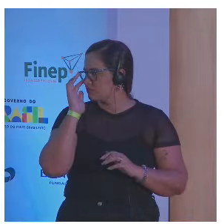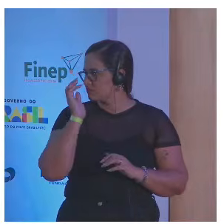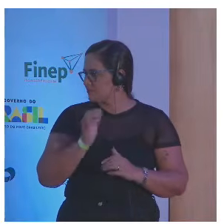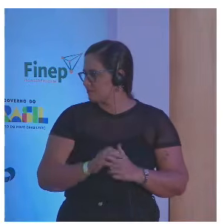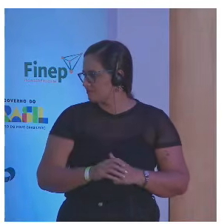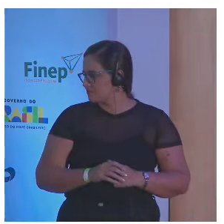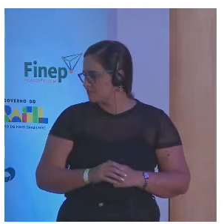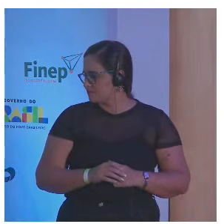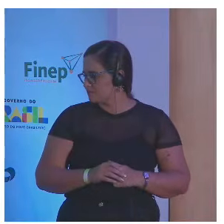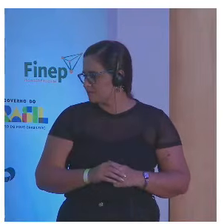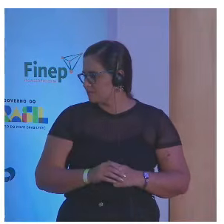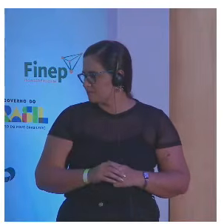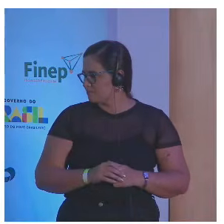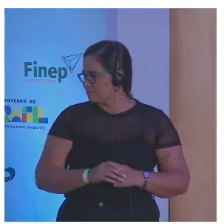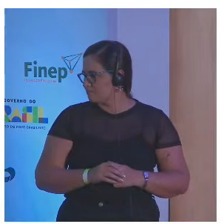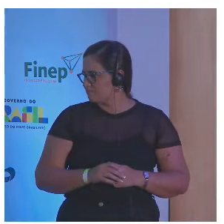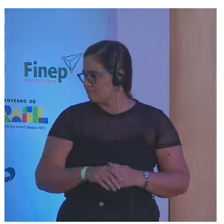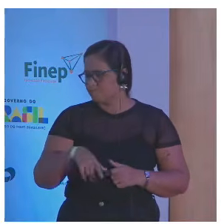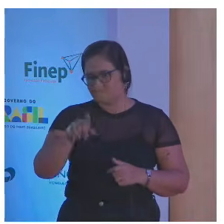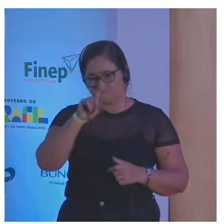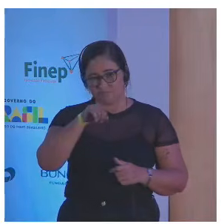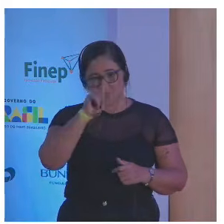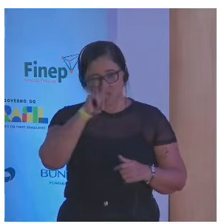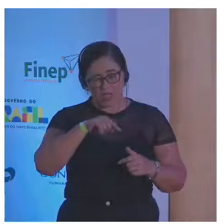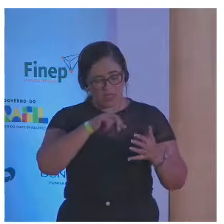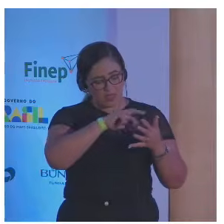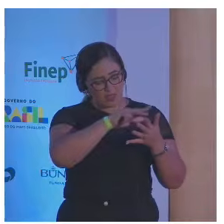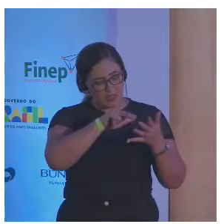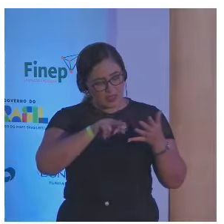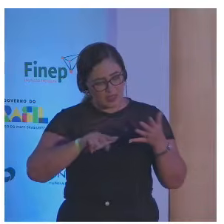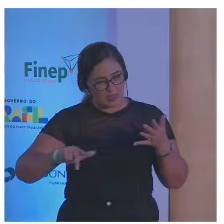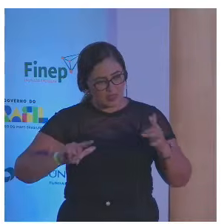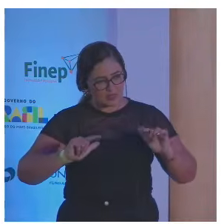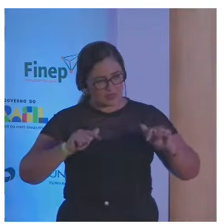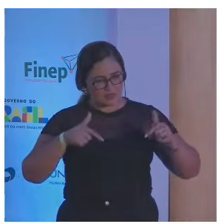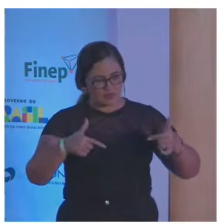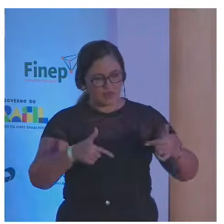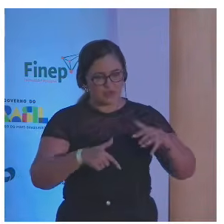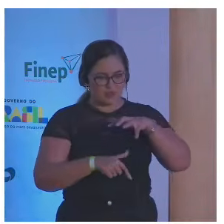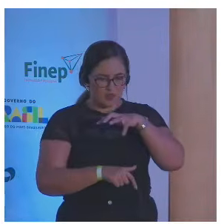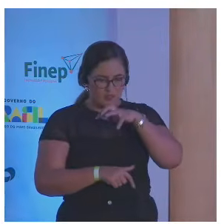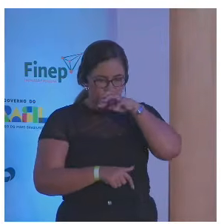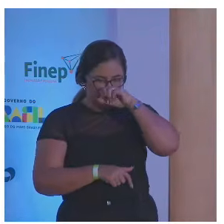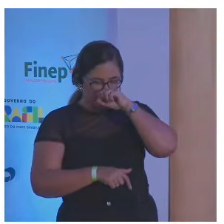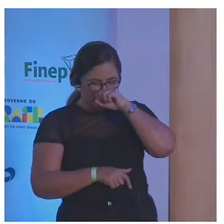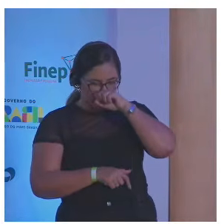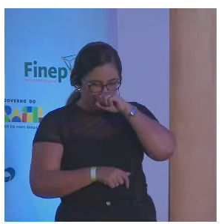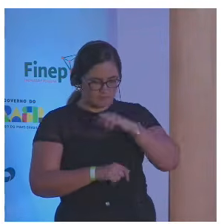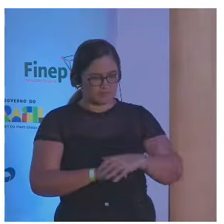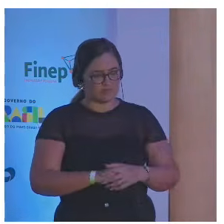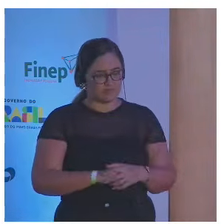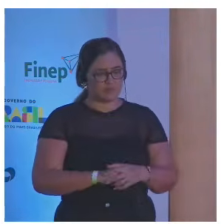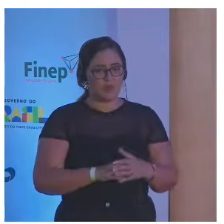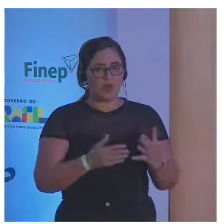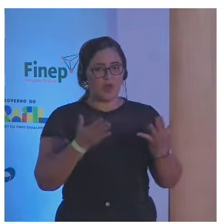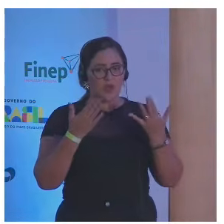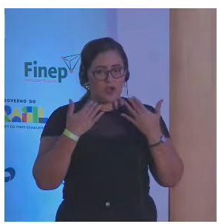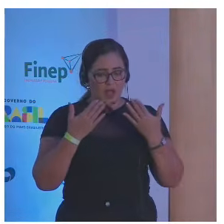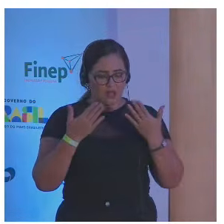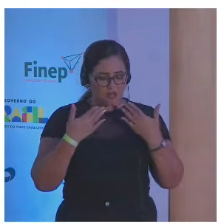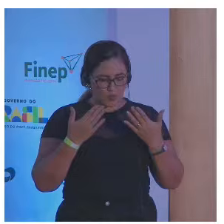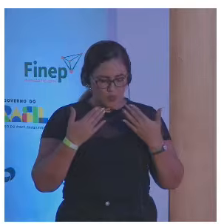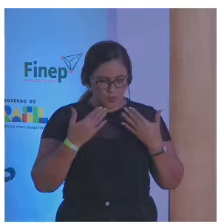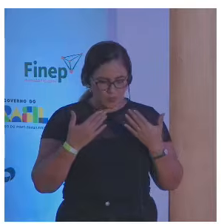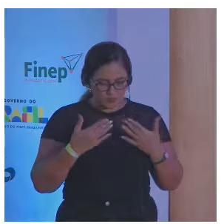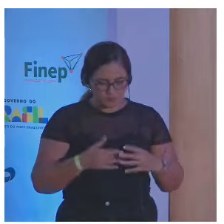reactive oxygen species. This disturbs and hurts both the polyp and the dinoflagellate,